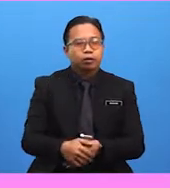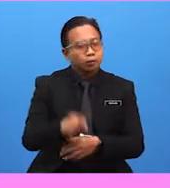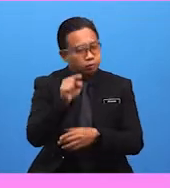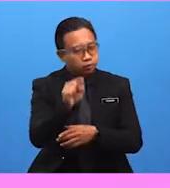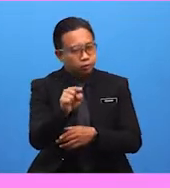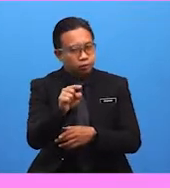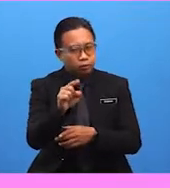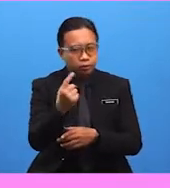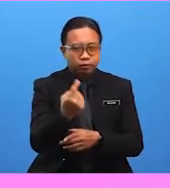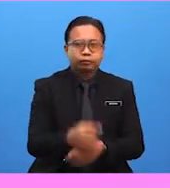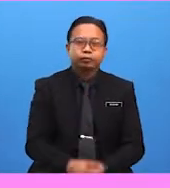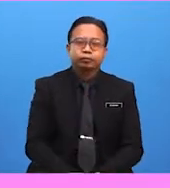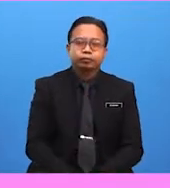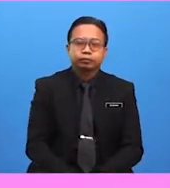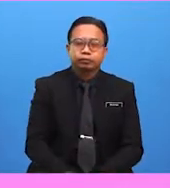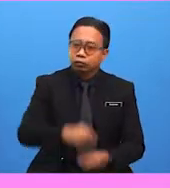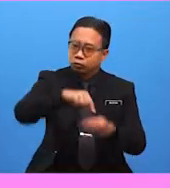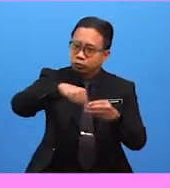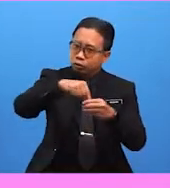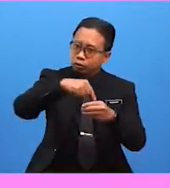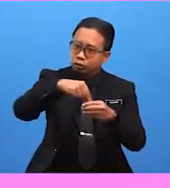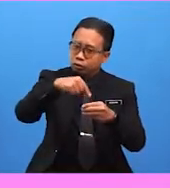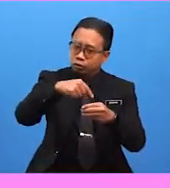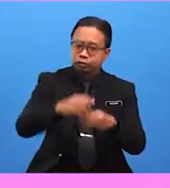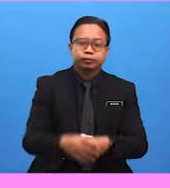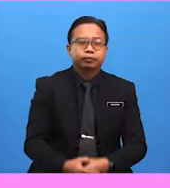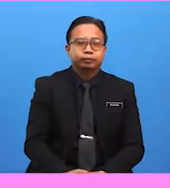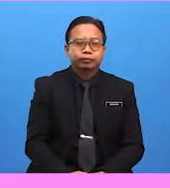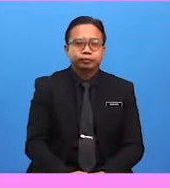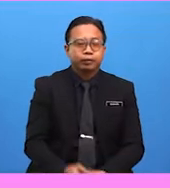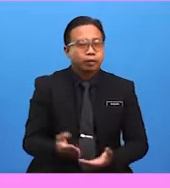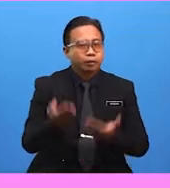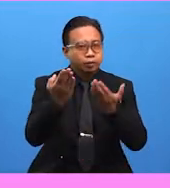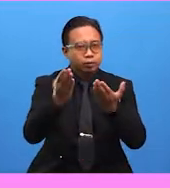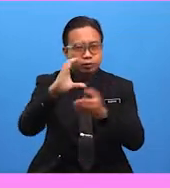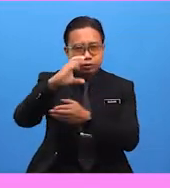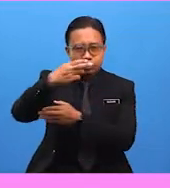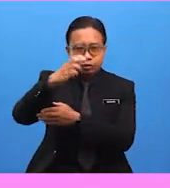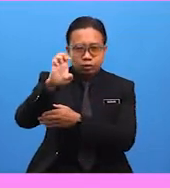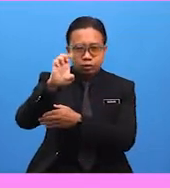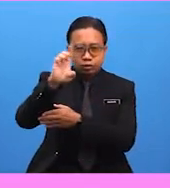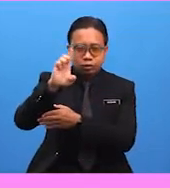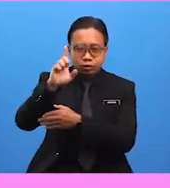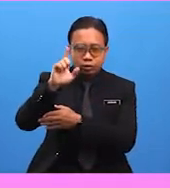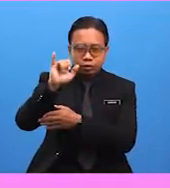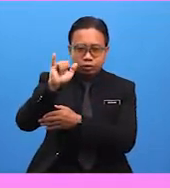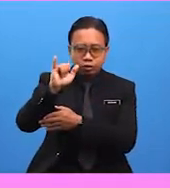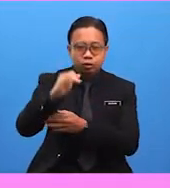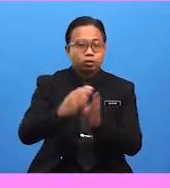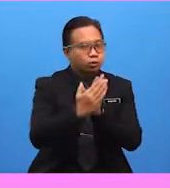button, sandwich makers that produce cheesy grilled